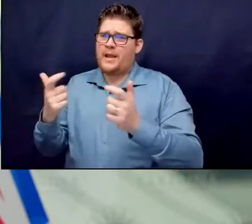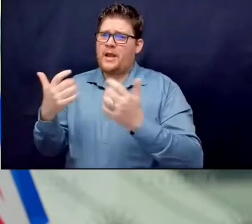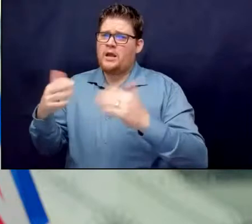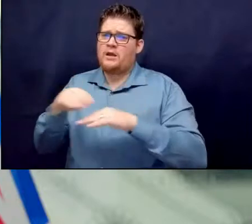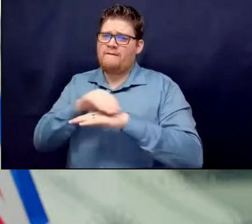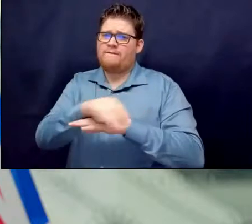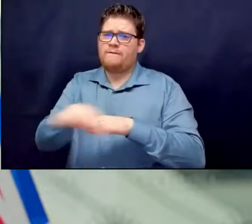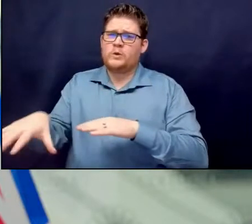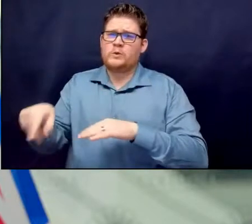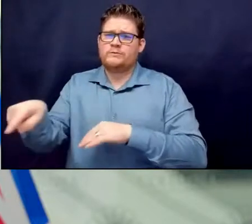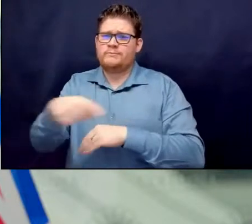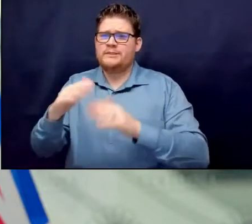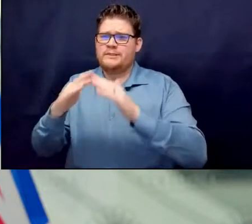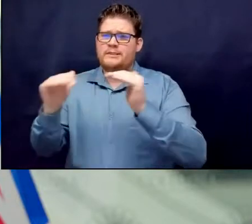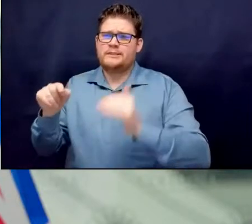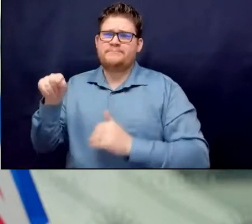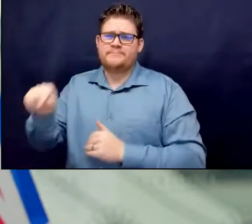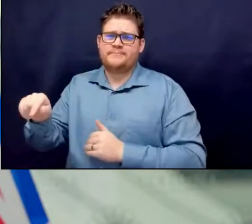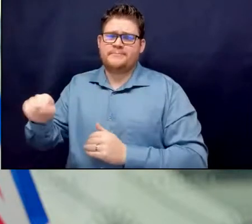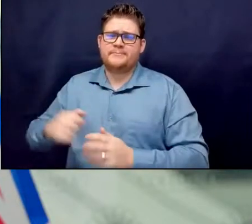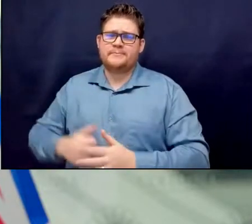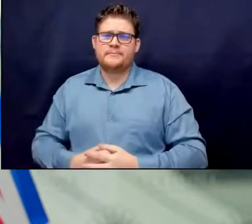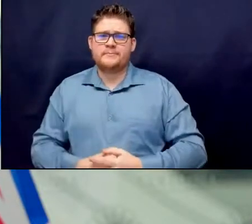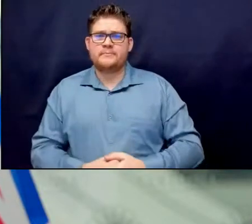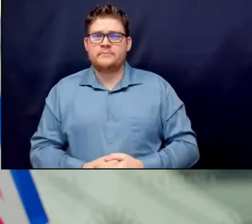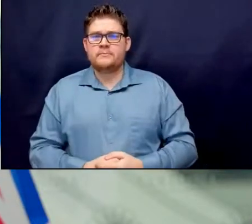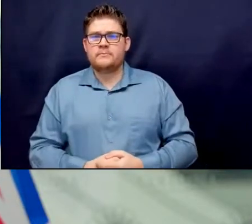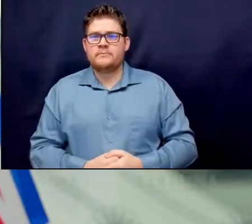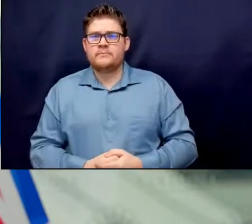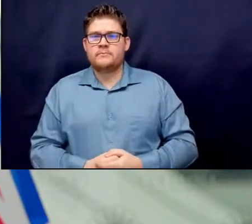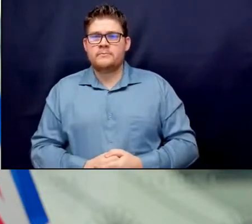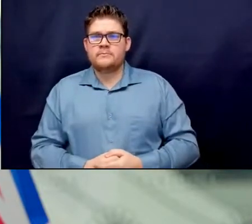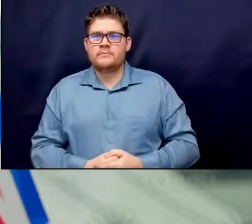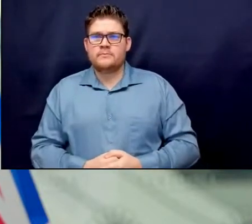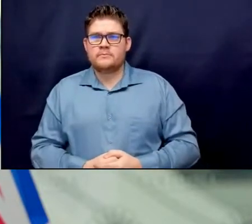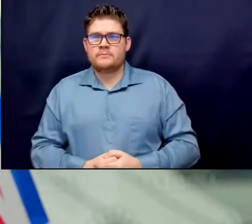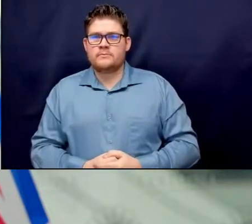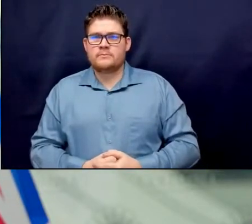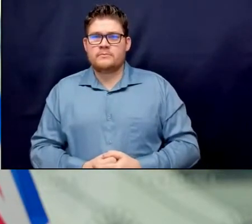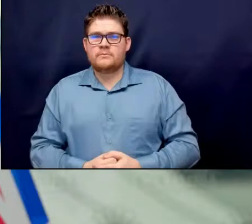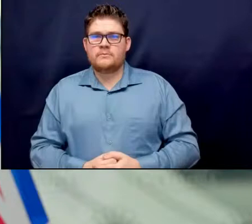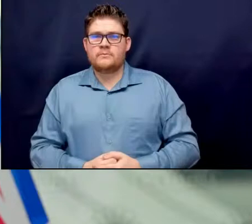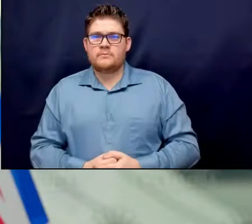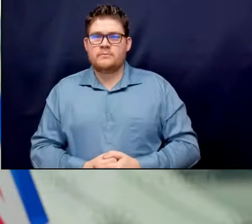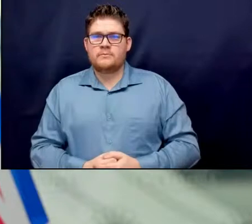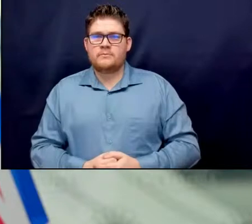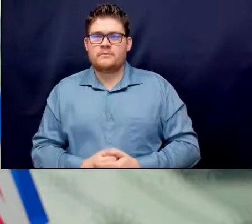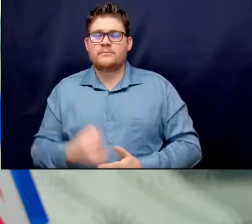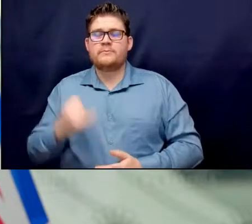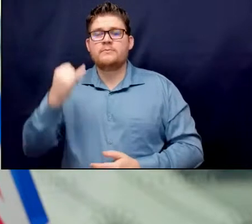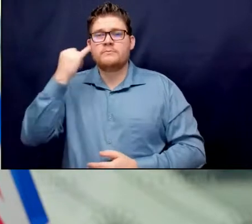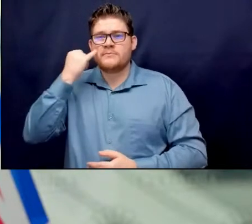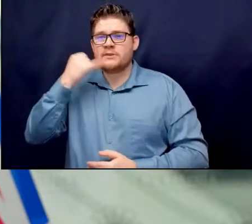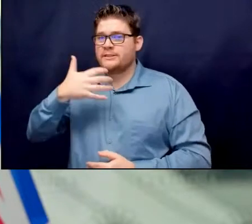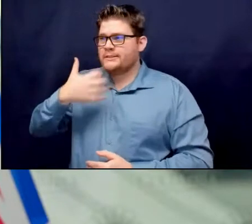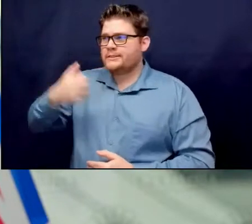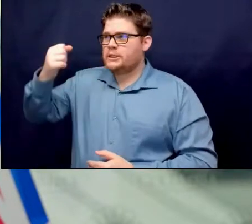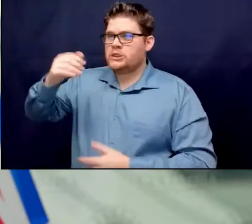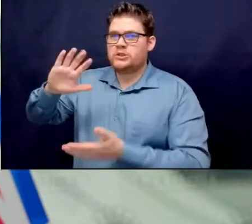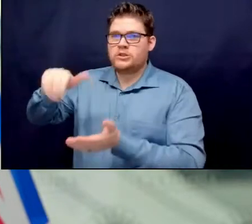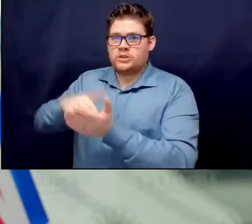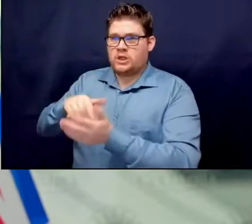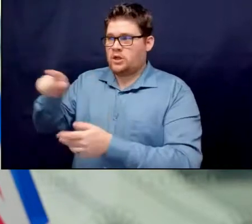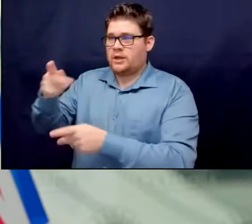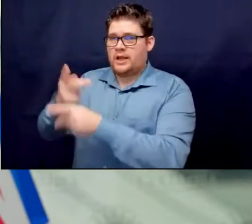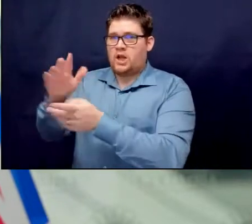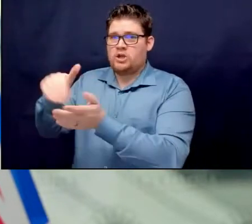there, but also in the community, in every long-term care home that's facing an outbreak. Because when an outbreak protocol, there's lots of talk about visitation, but when